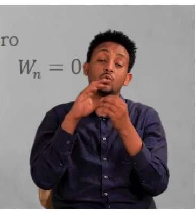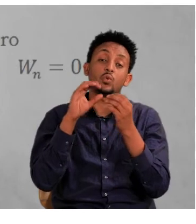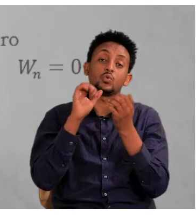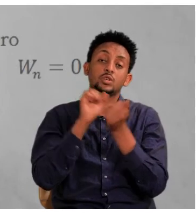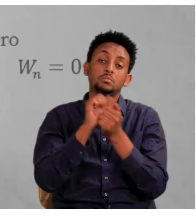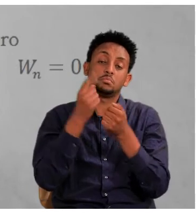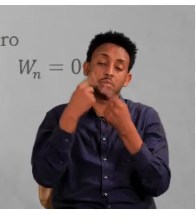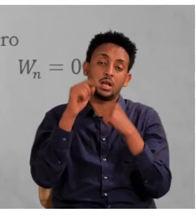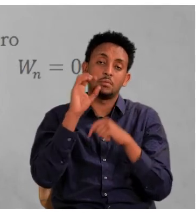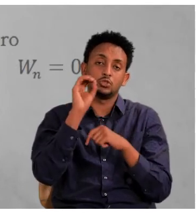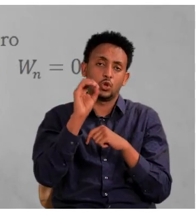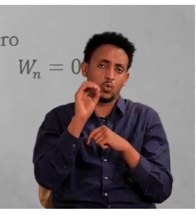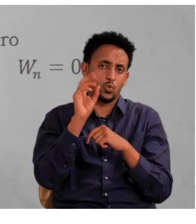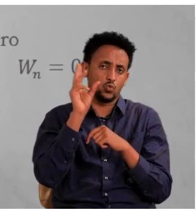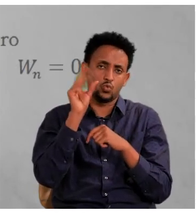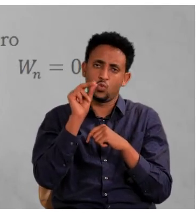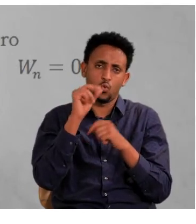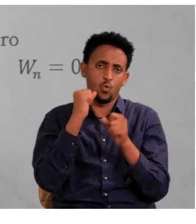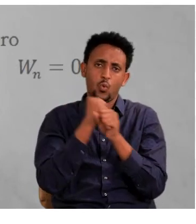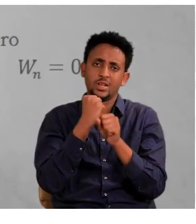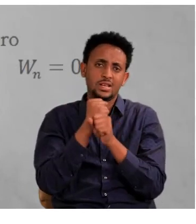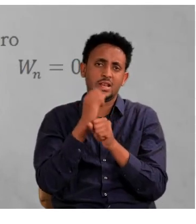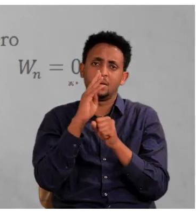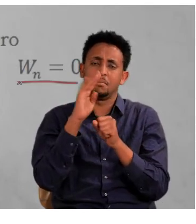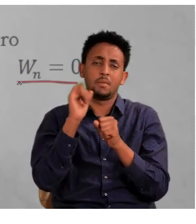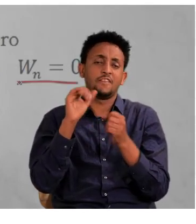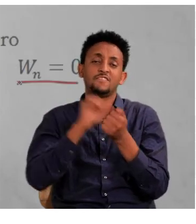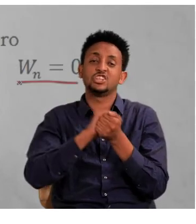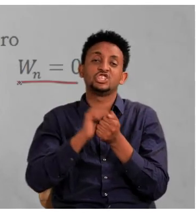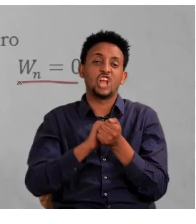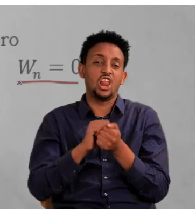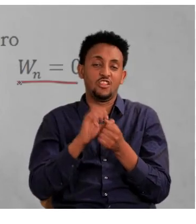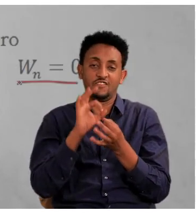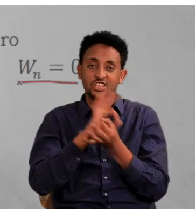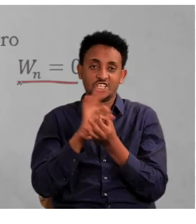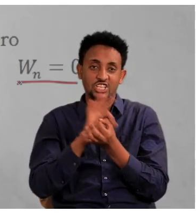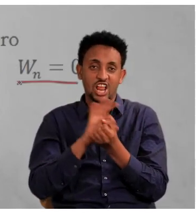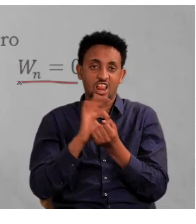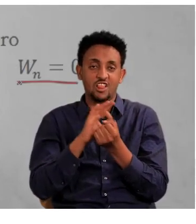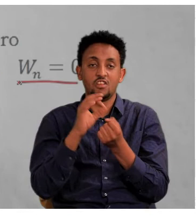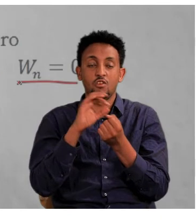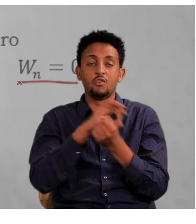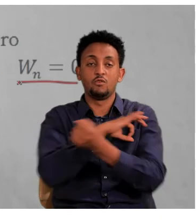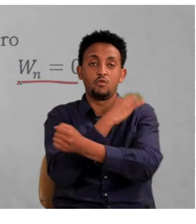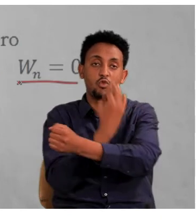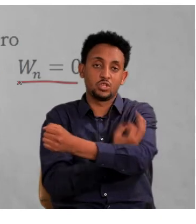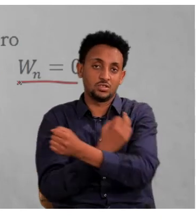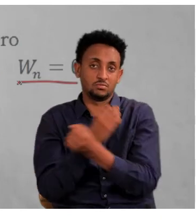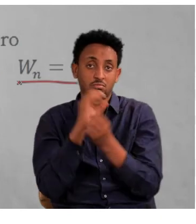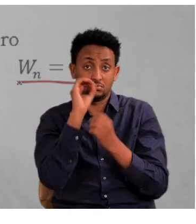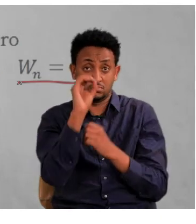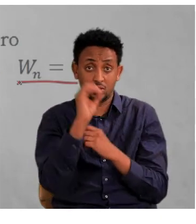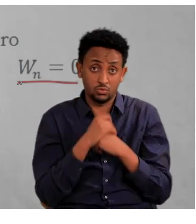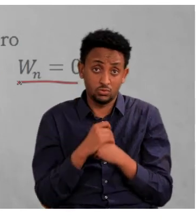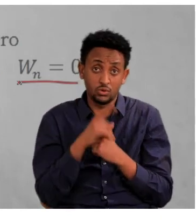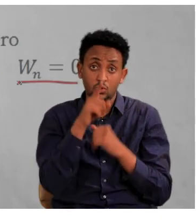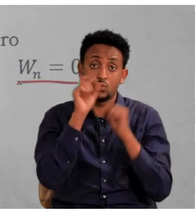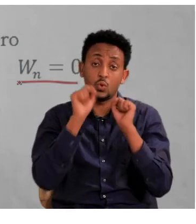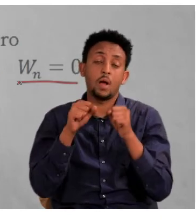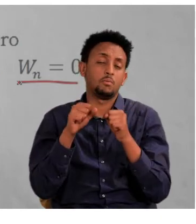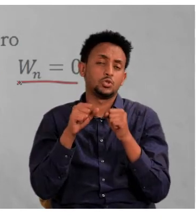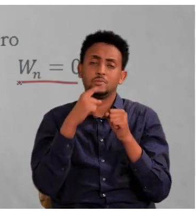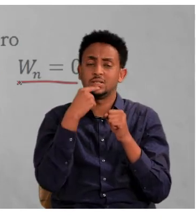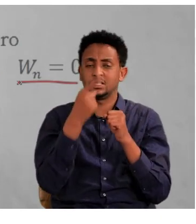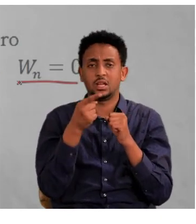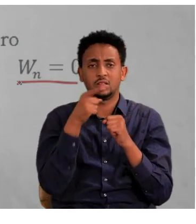force becomes zero. If there is no work done by frictional force. If work done by non-conservative force is zero, you can possibly